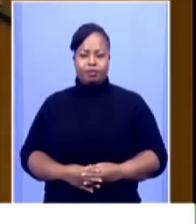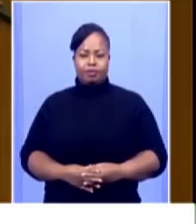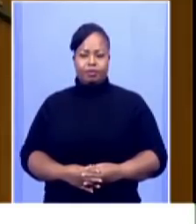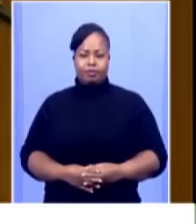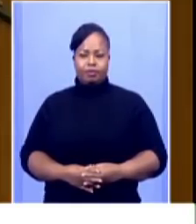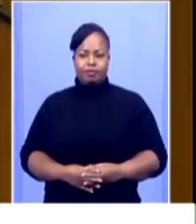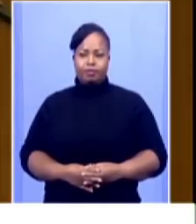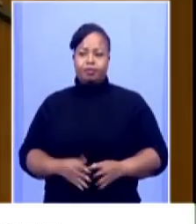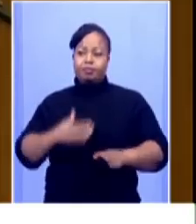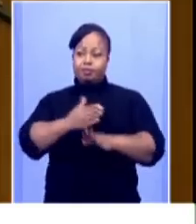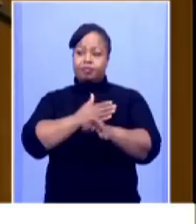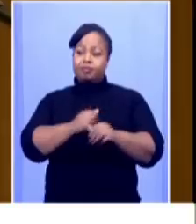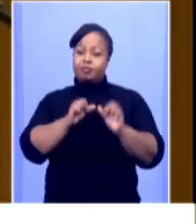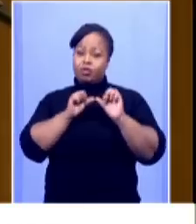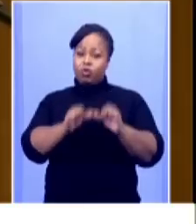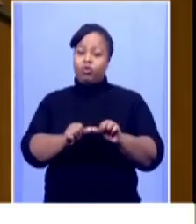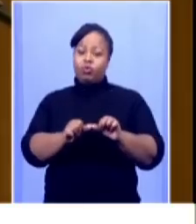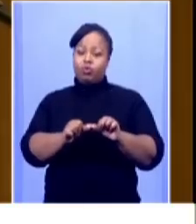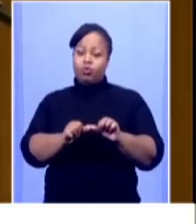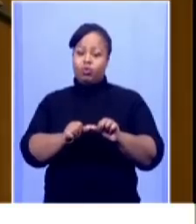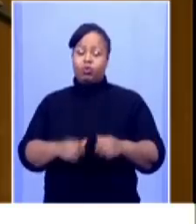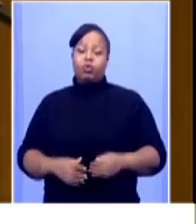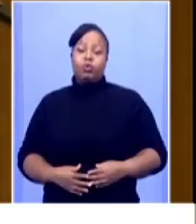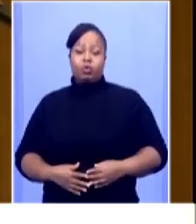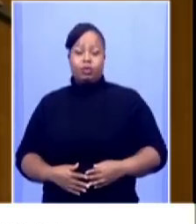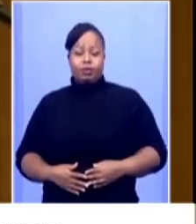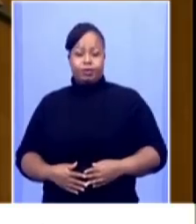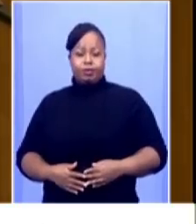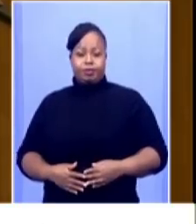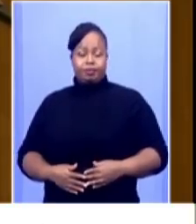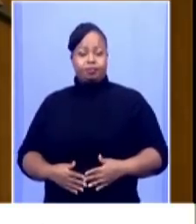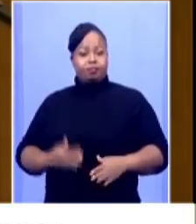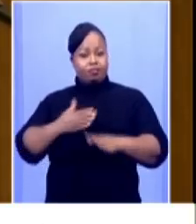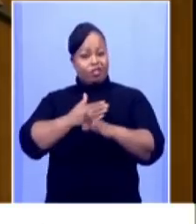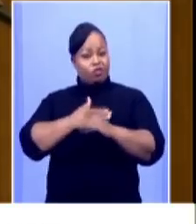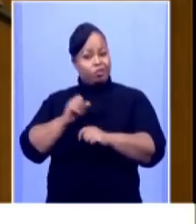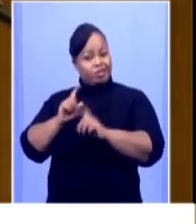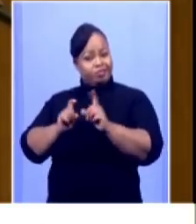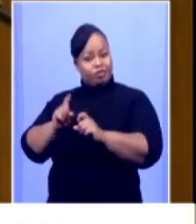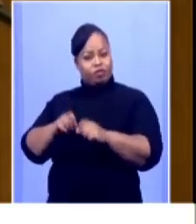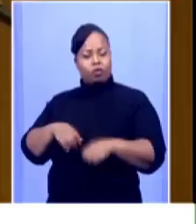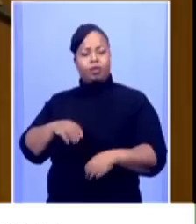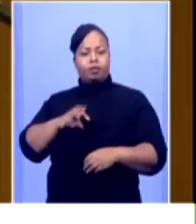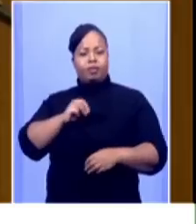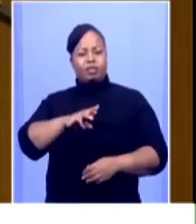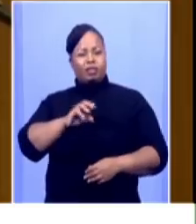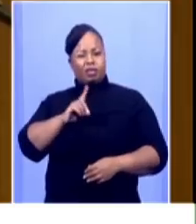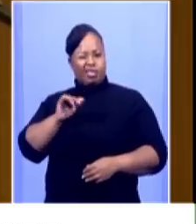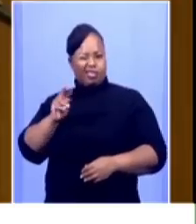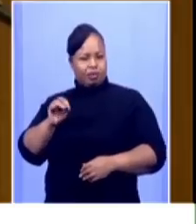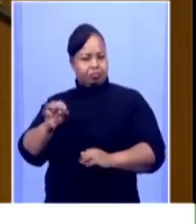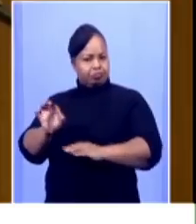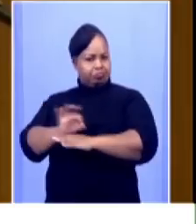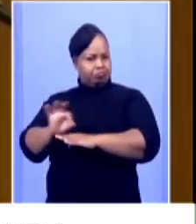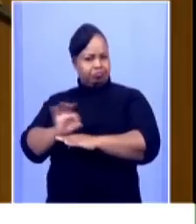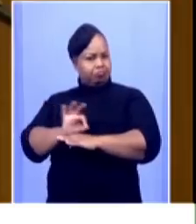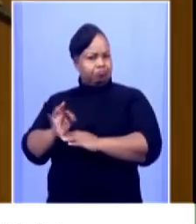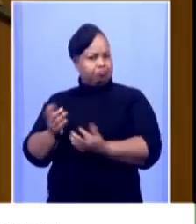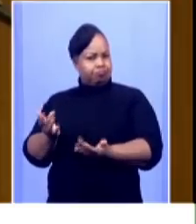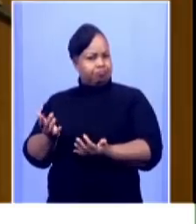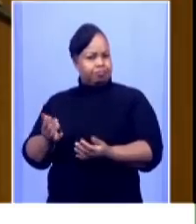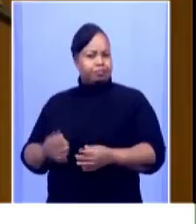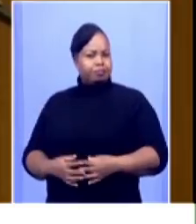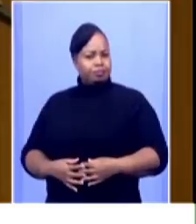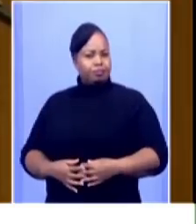Before we continue and before I inquire from Mr. De Nijssen what the arrangements are,